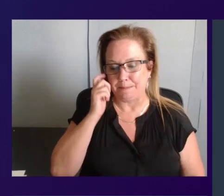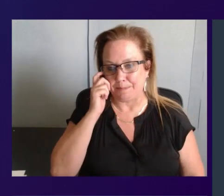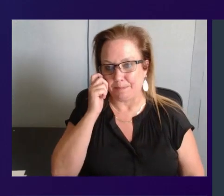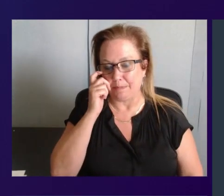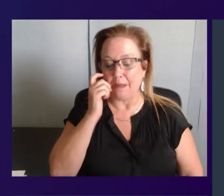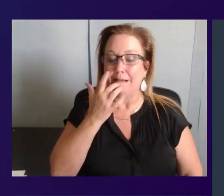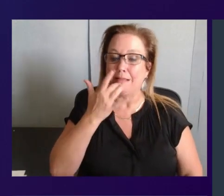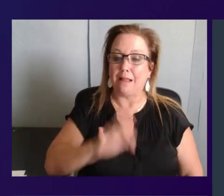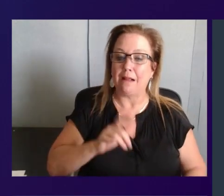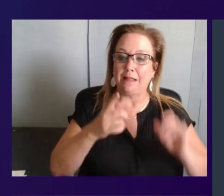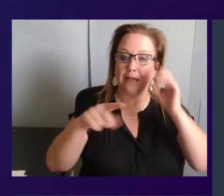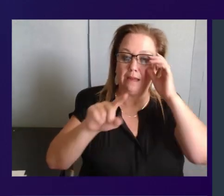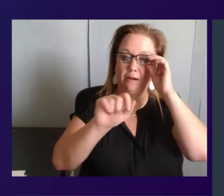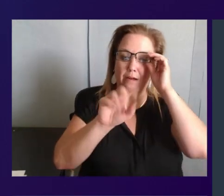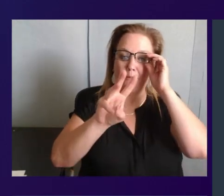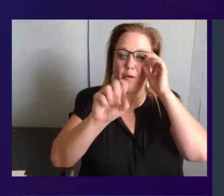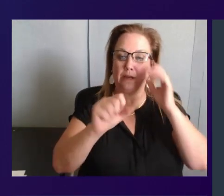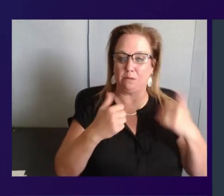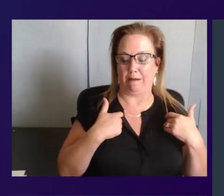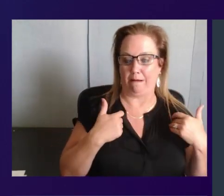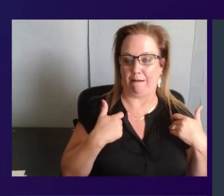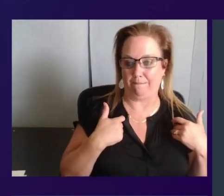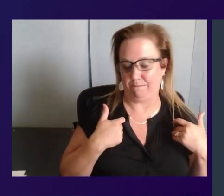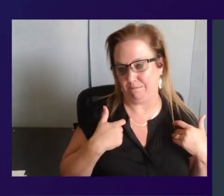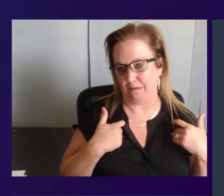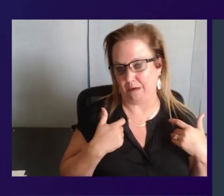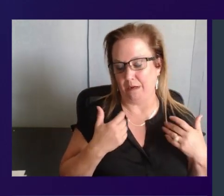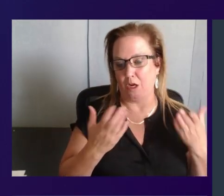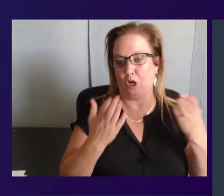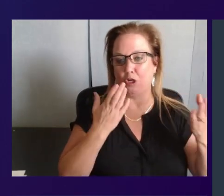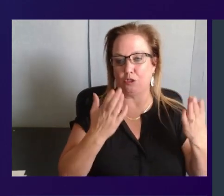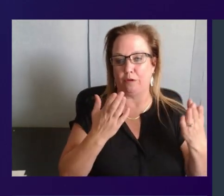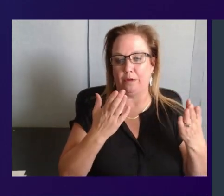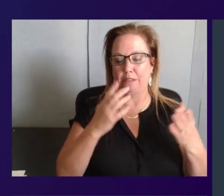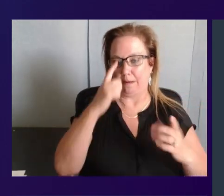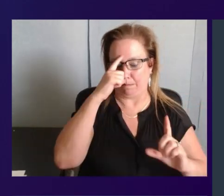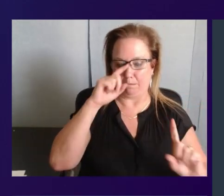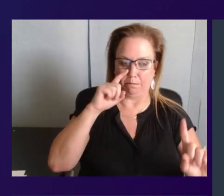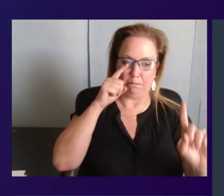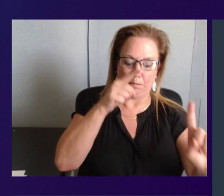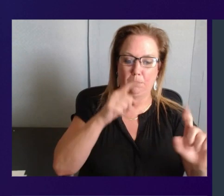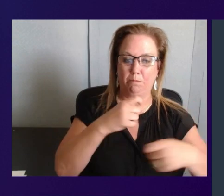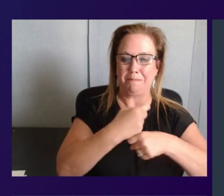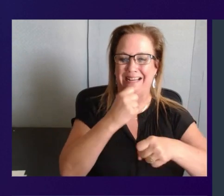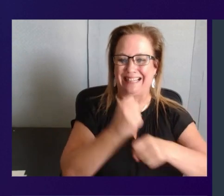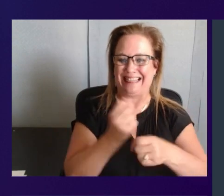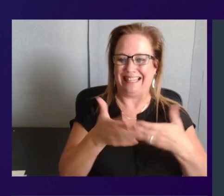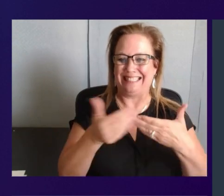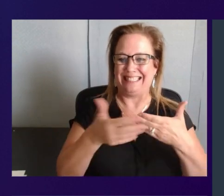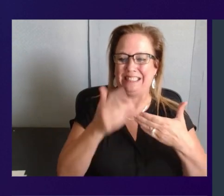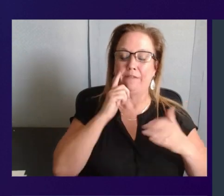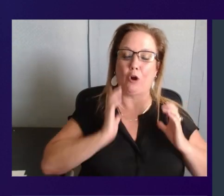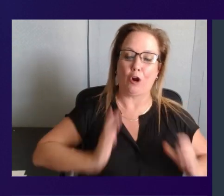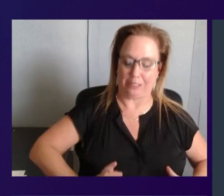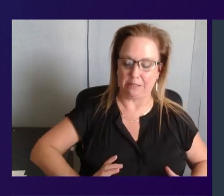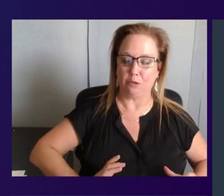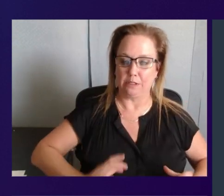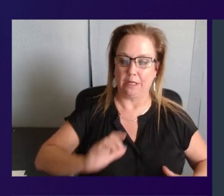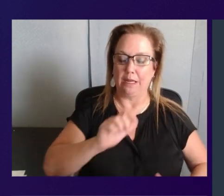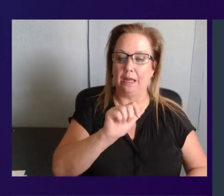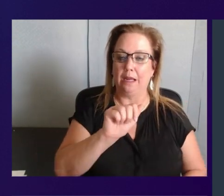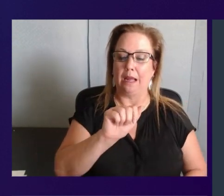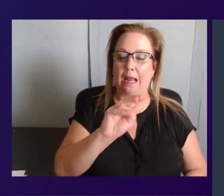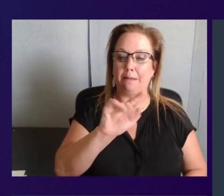Luckily, here at AWS, we've got a service that's purpose-built to make things easier for our customers. Amazon EFS